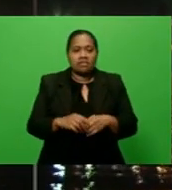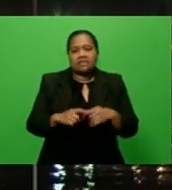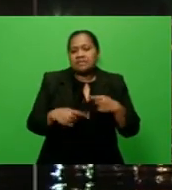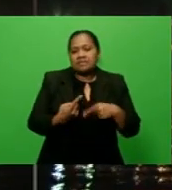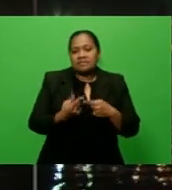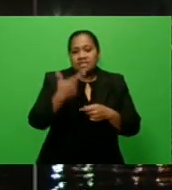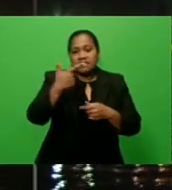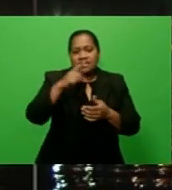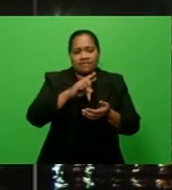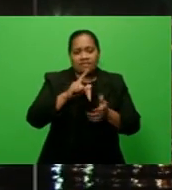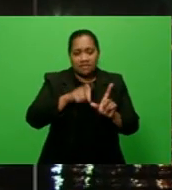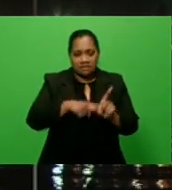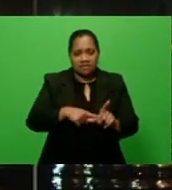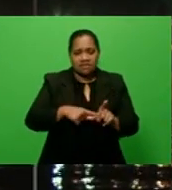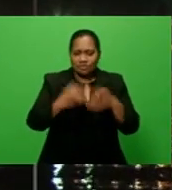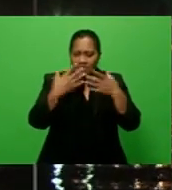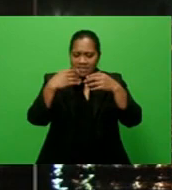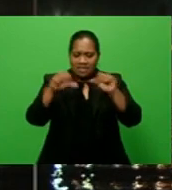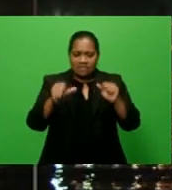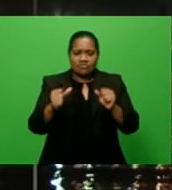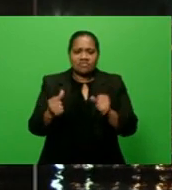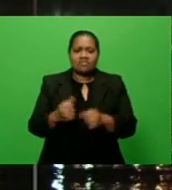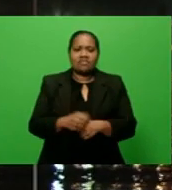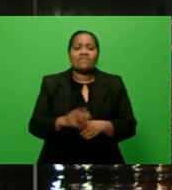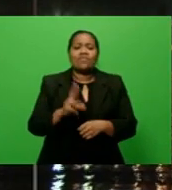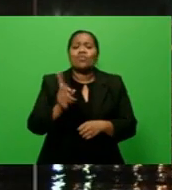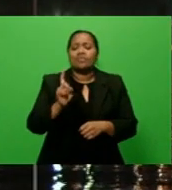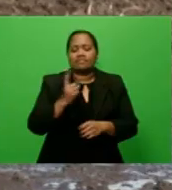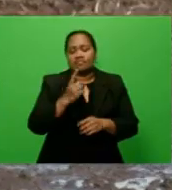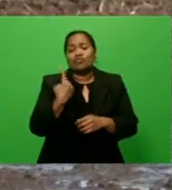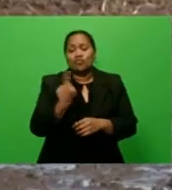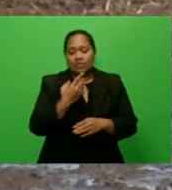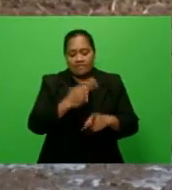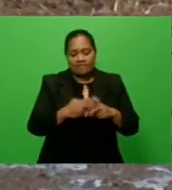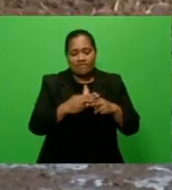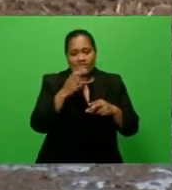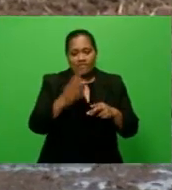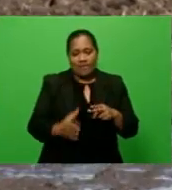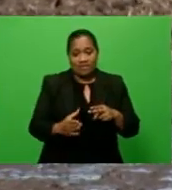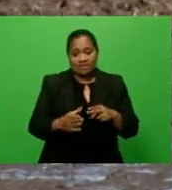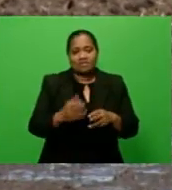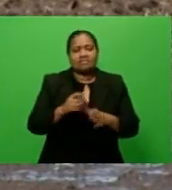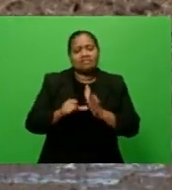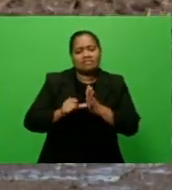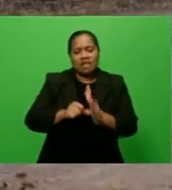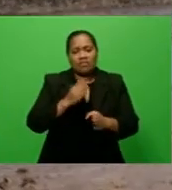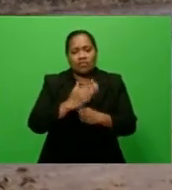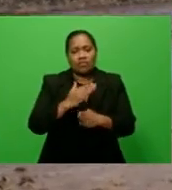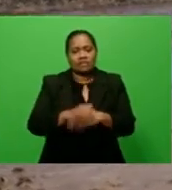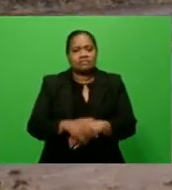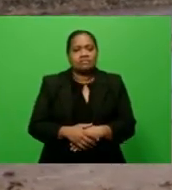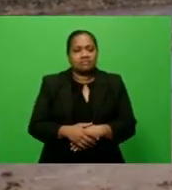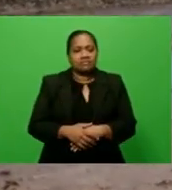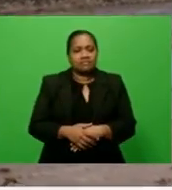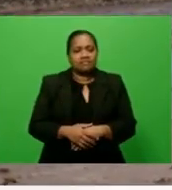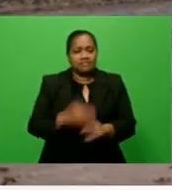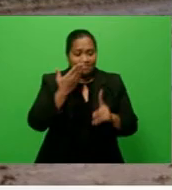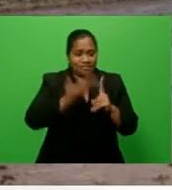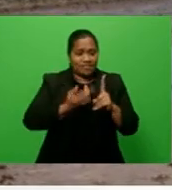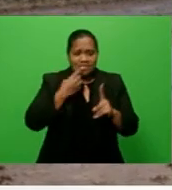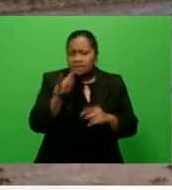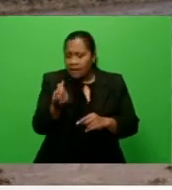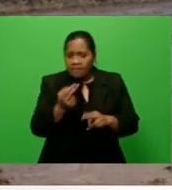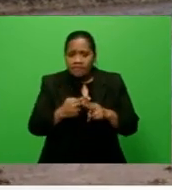with the success attributed to farmers' hard work. General Manager Ashrit Pratap says some of these farmers were